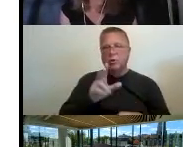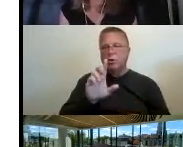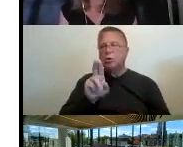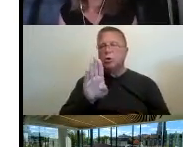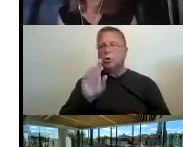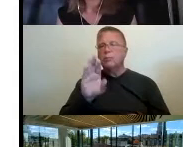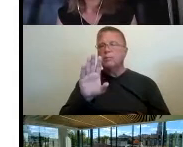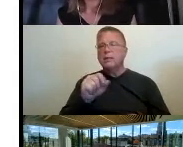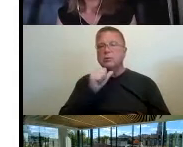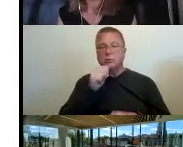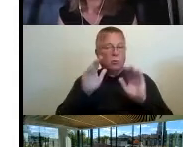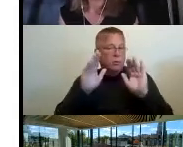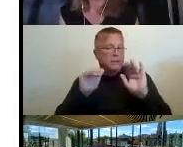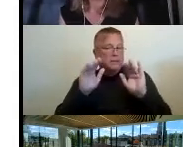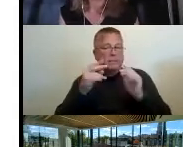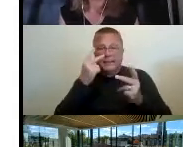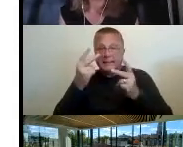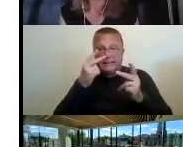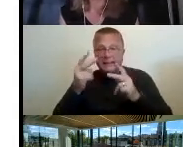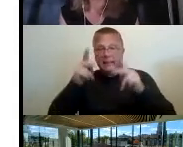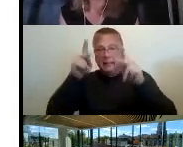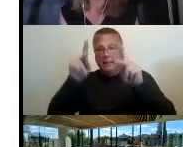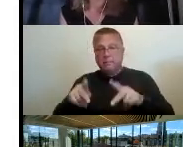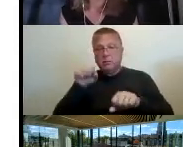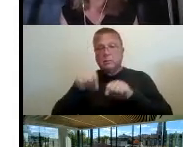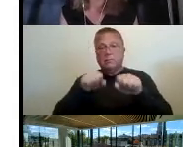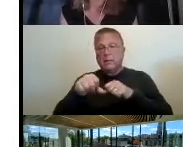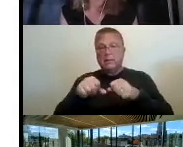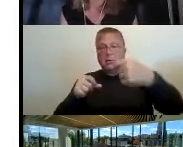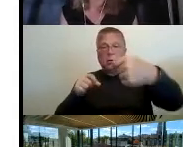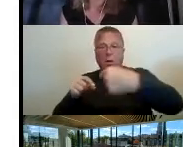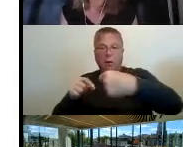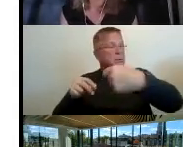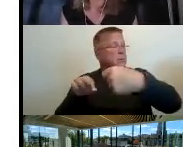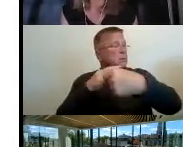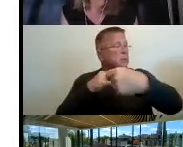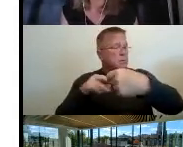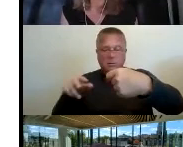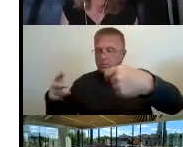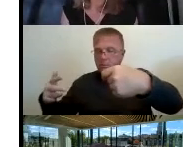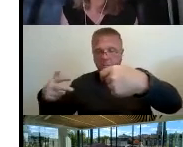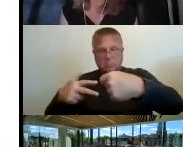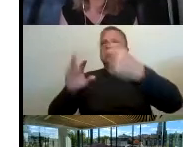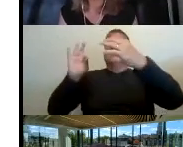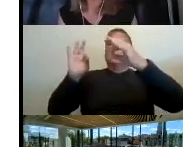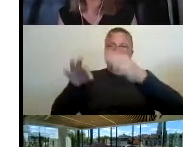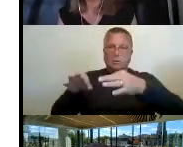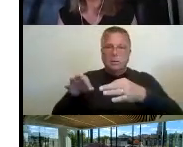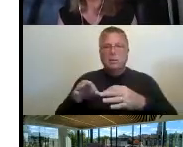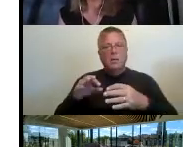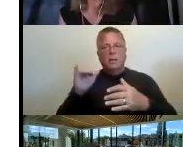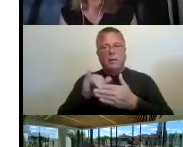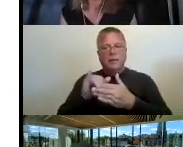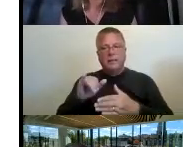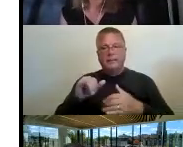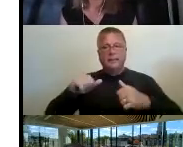expect to see a person on a bicycle coming from the opposite direction. So that can be illogical. It can be challenging when you